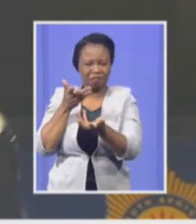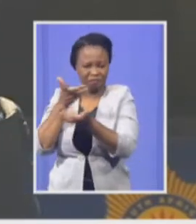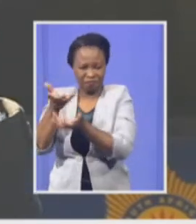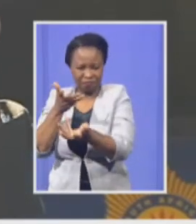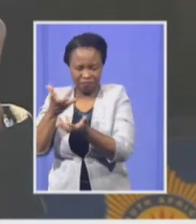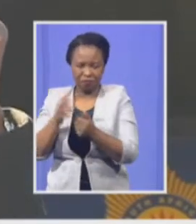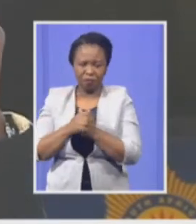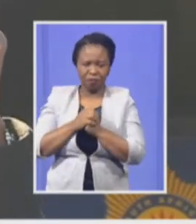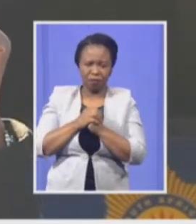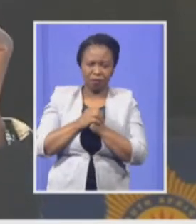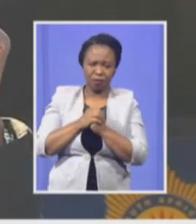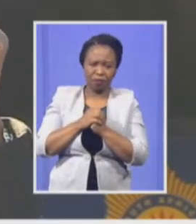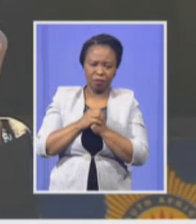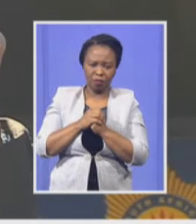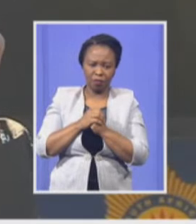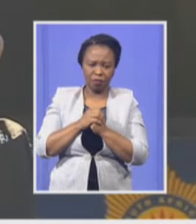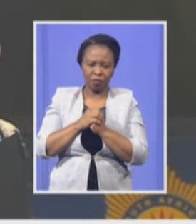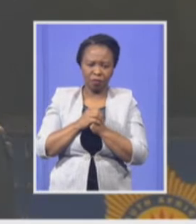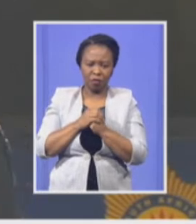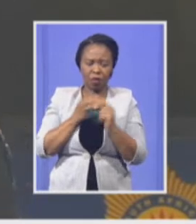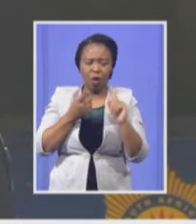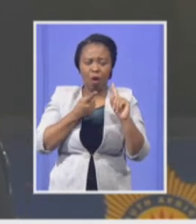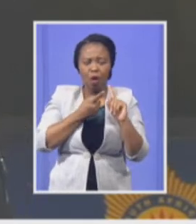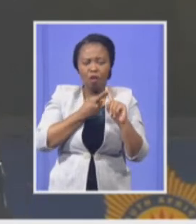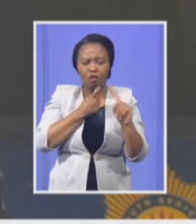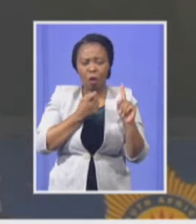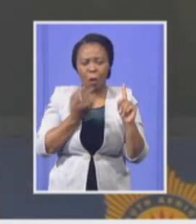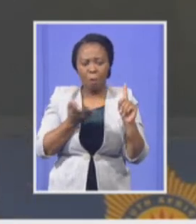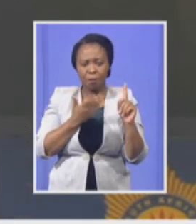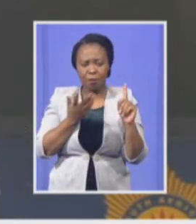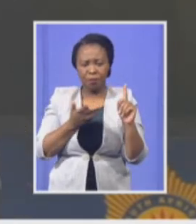Kwikota kusuka ku